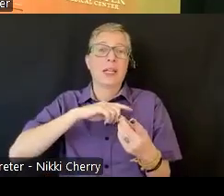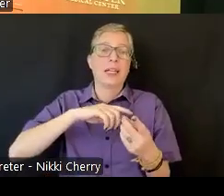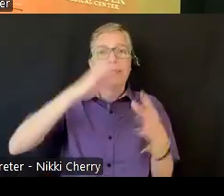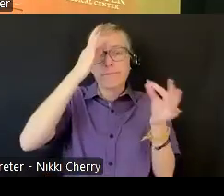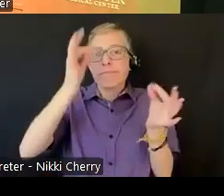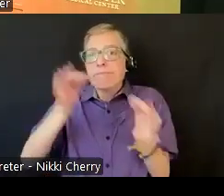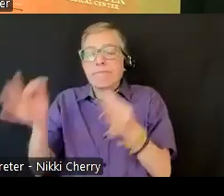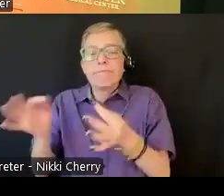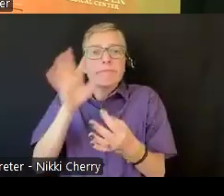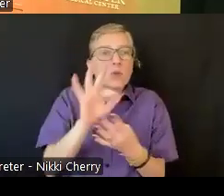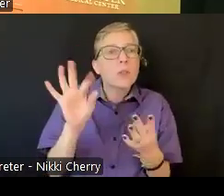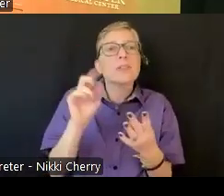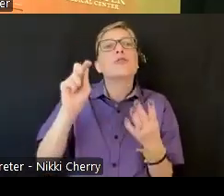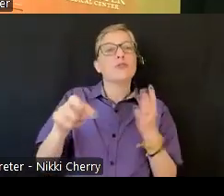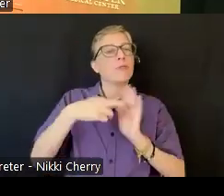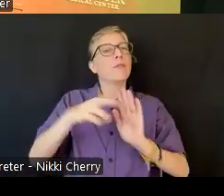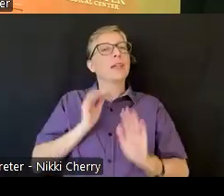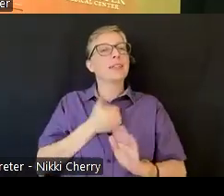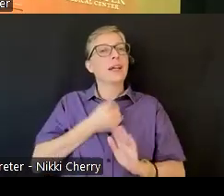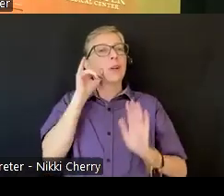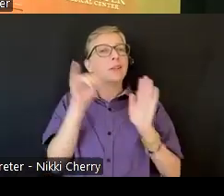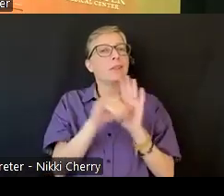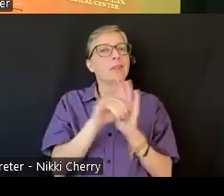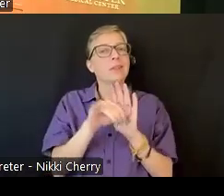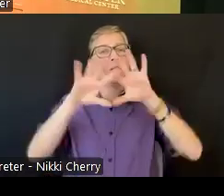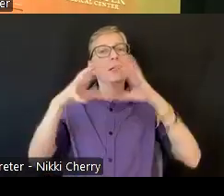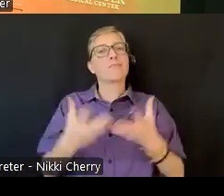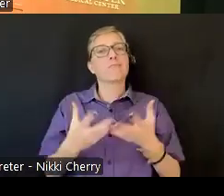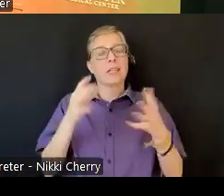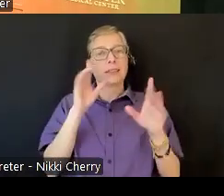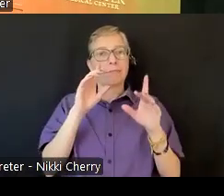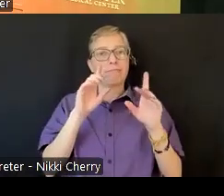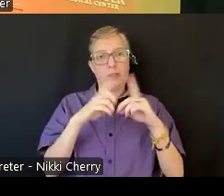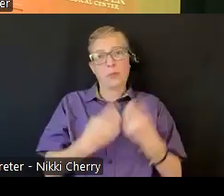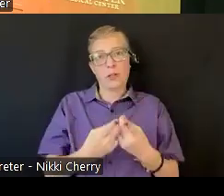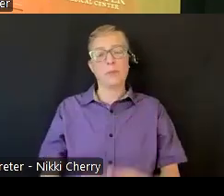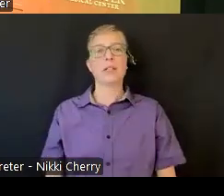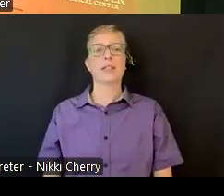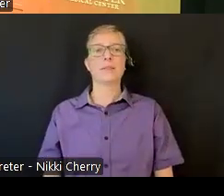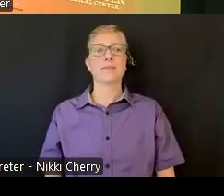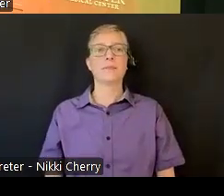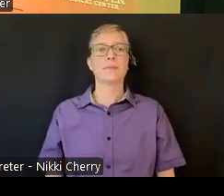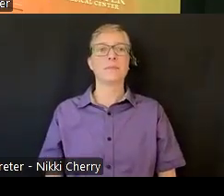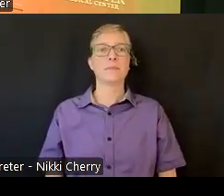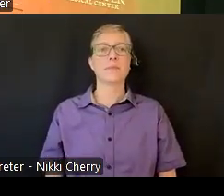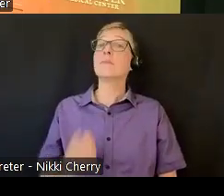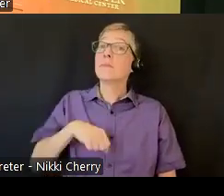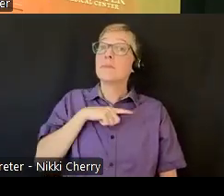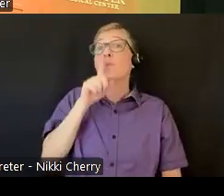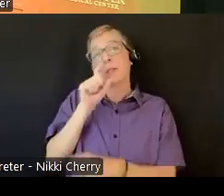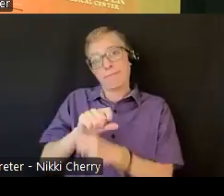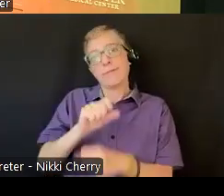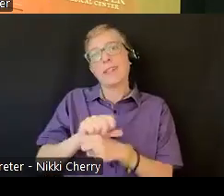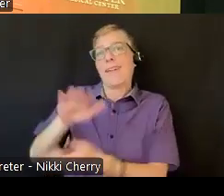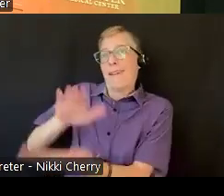are, regardless of what you think, and regardless of how we think about, we are an academic clinical department